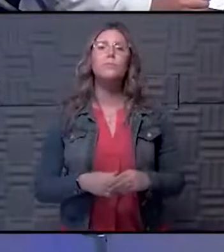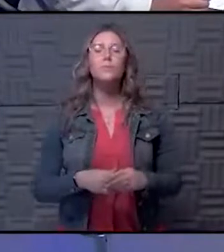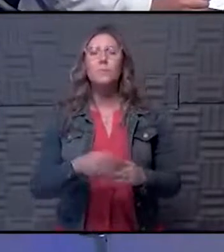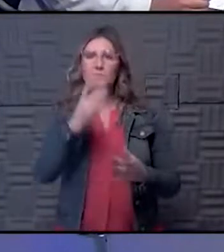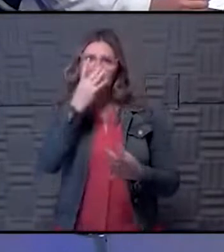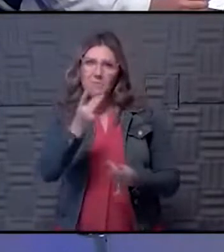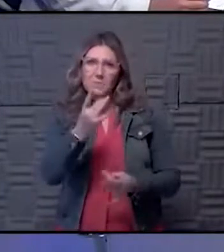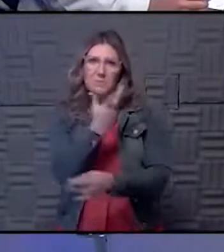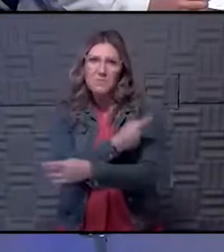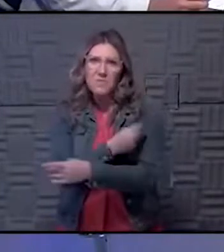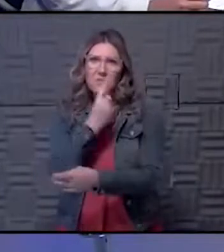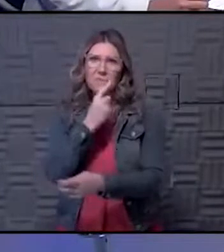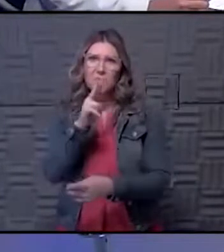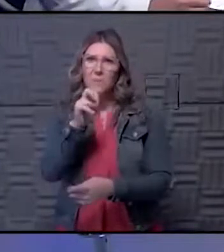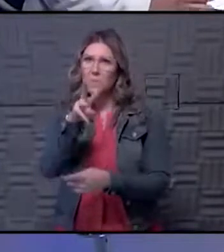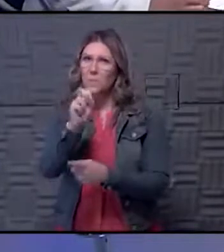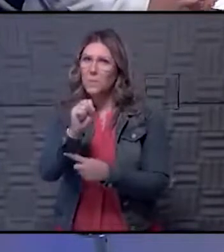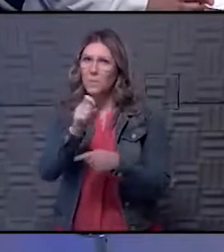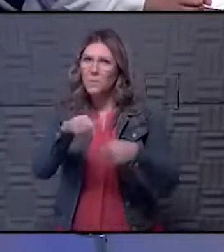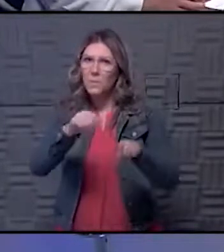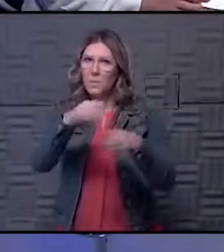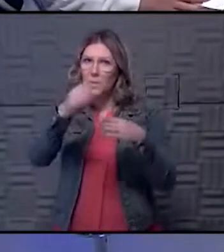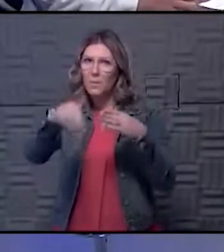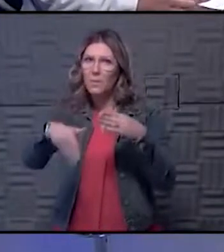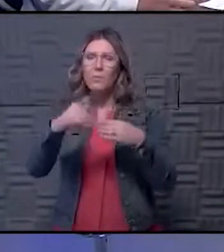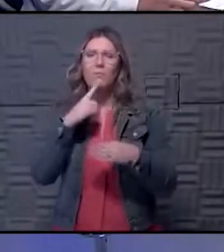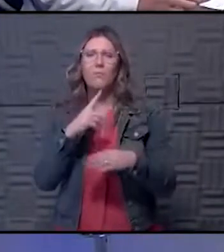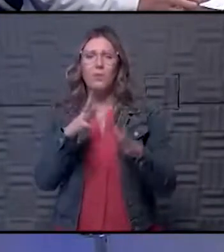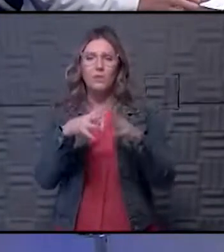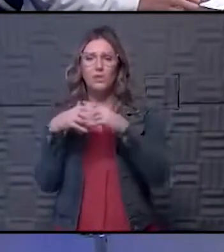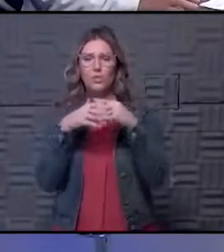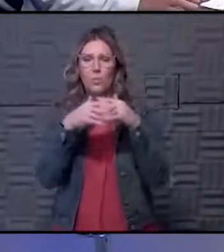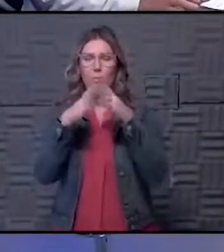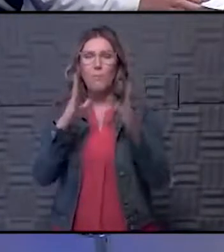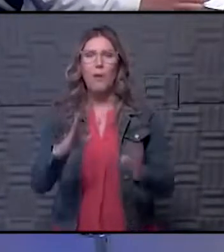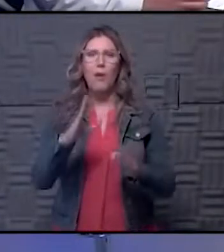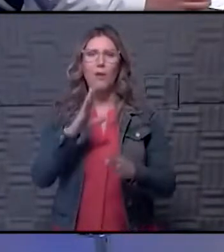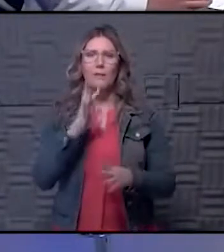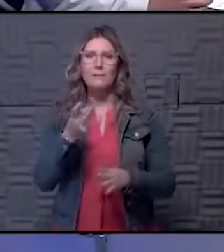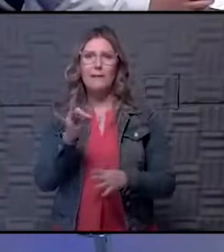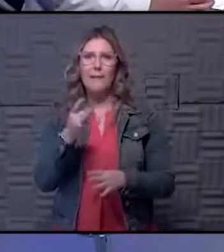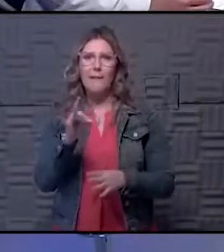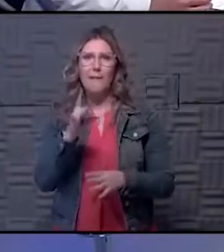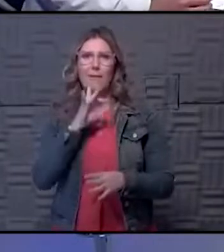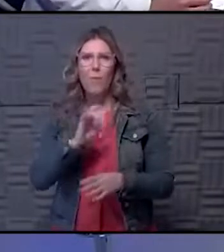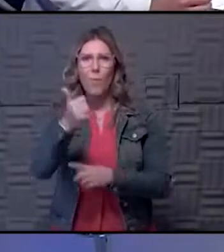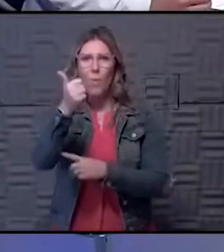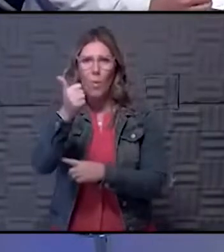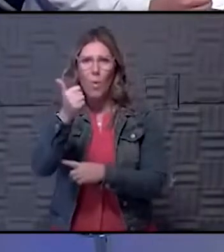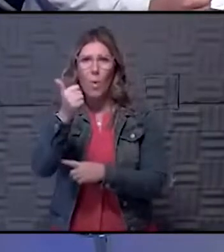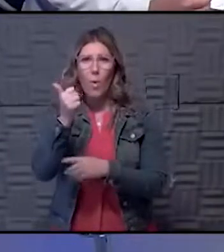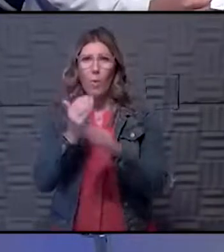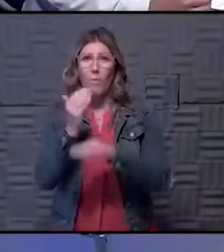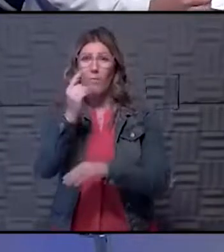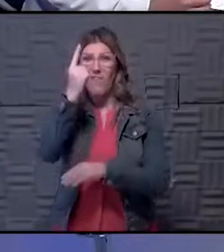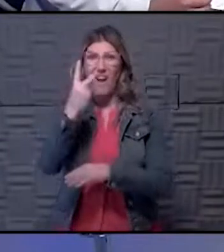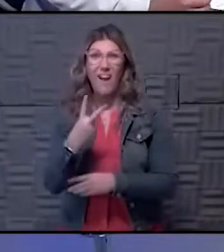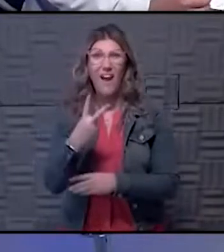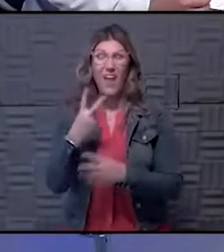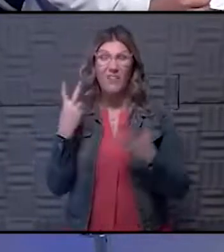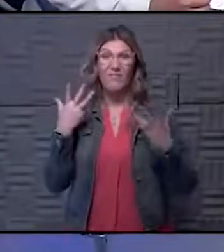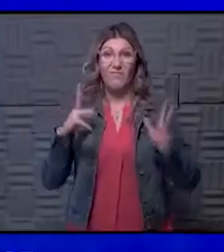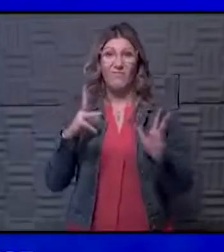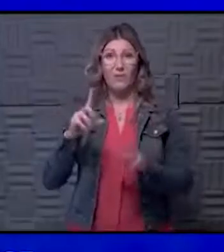interesting vaccine news over the weekend. If you take Americans 18 and older, over half have had their first shot.